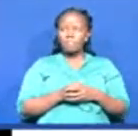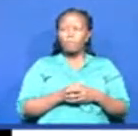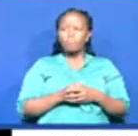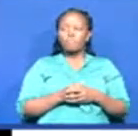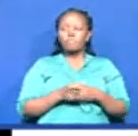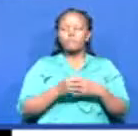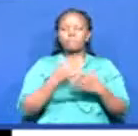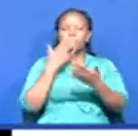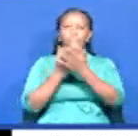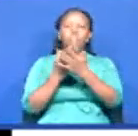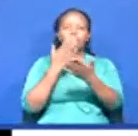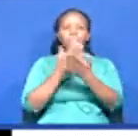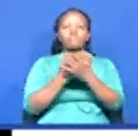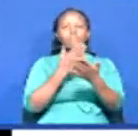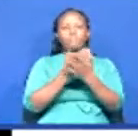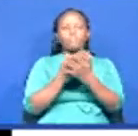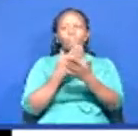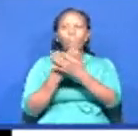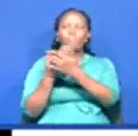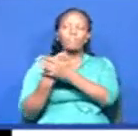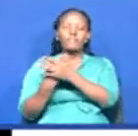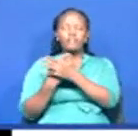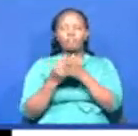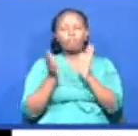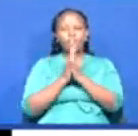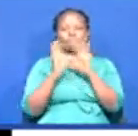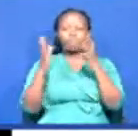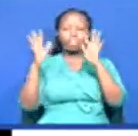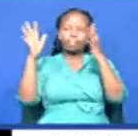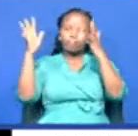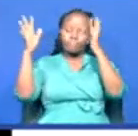Thank you. Let's appreciate them. Let's appreciate that.